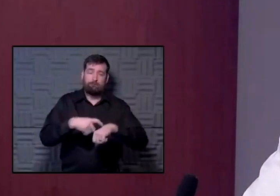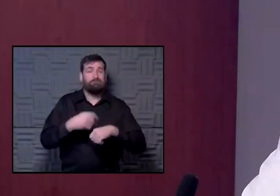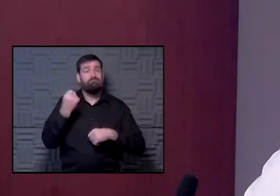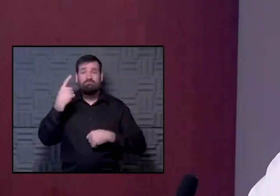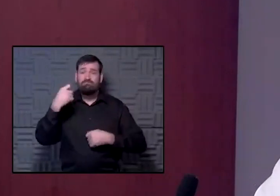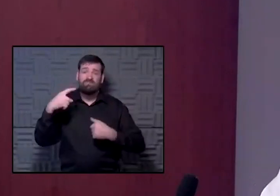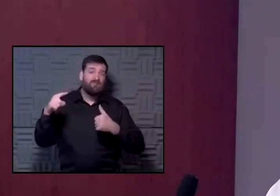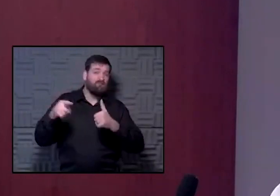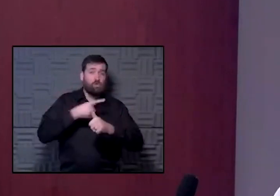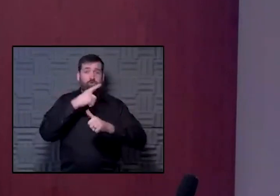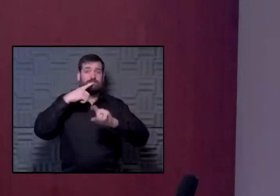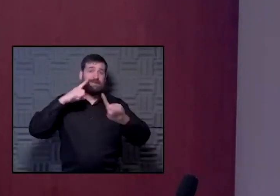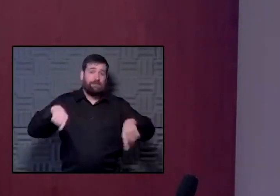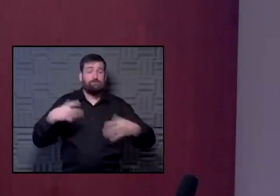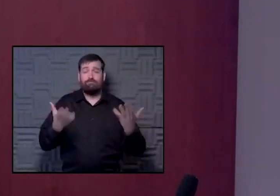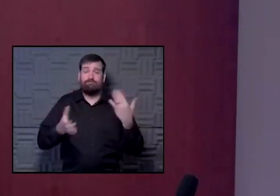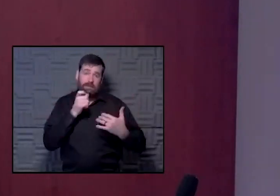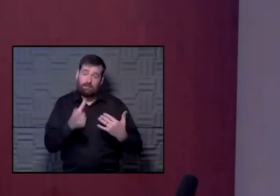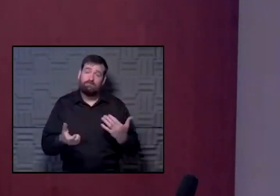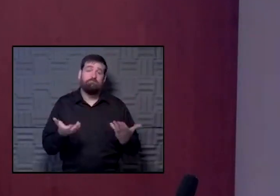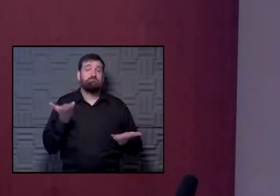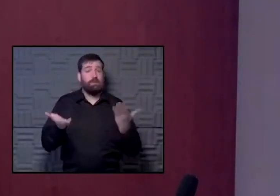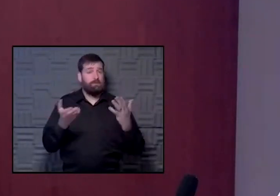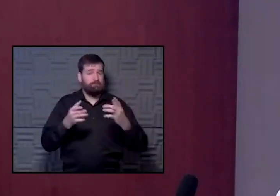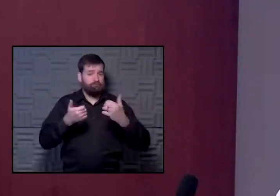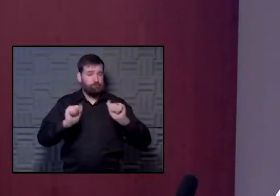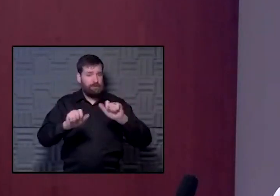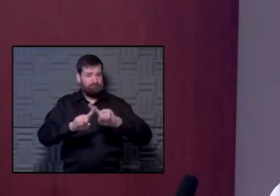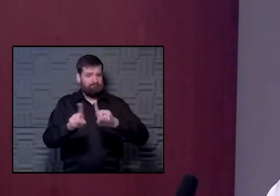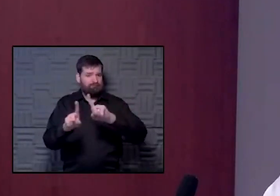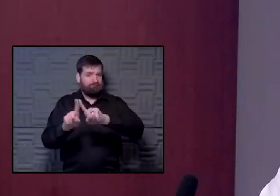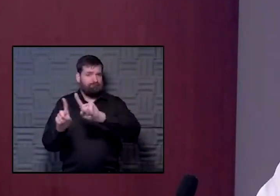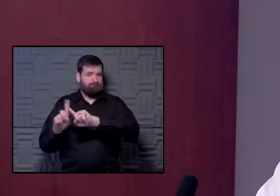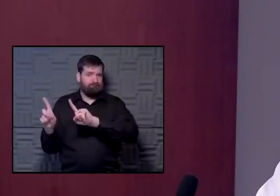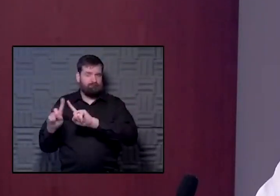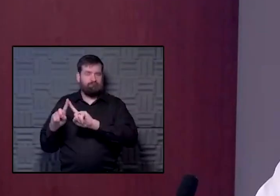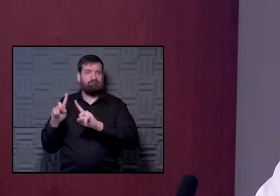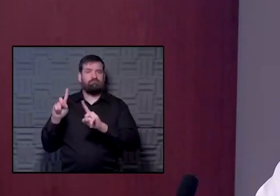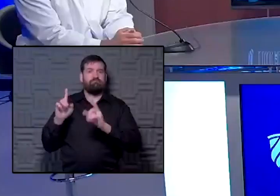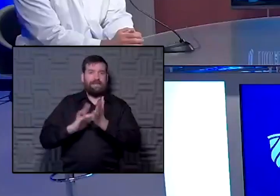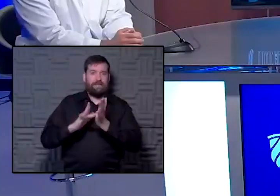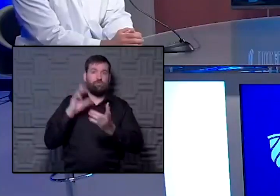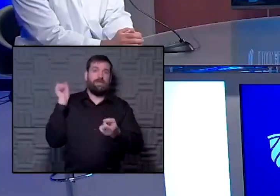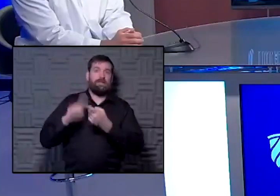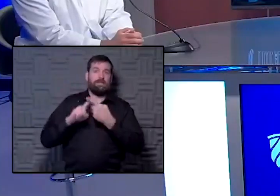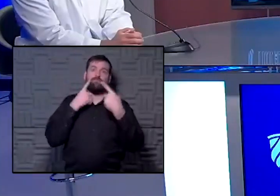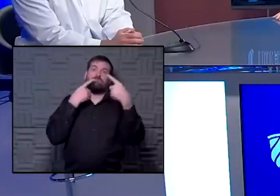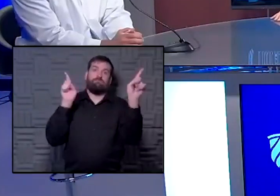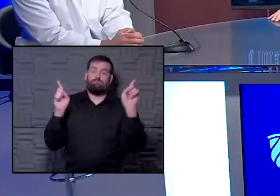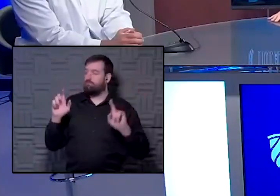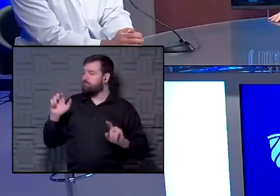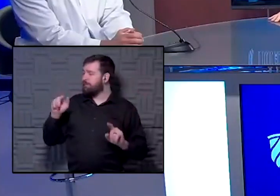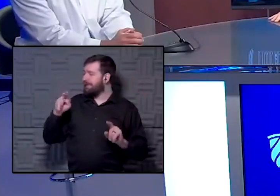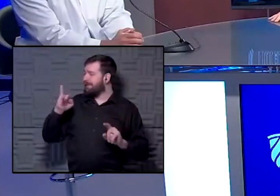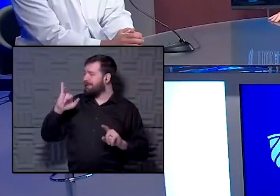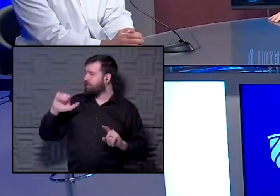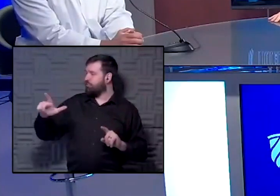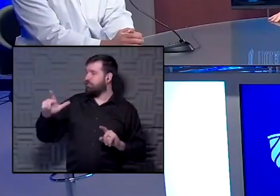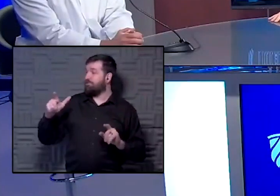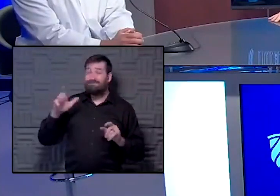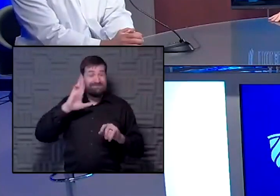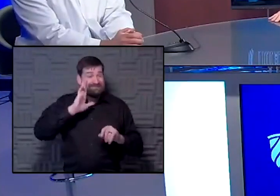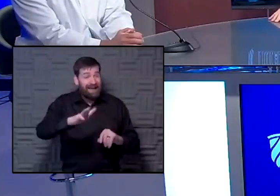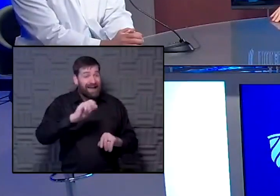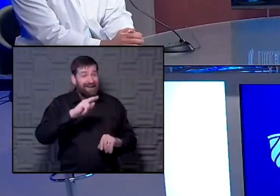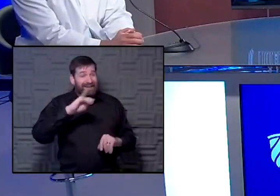first answer. We may need to study several different medications to get us a home run. Okay. Anil asks, anyone... Hi,